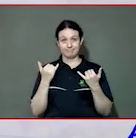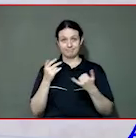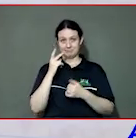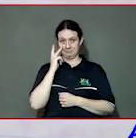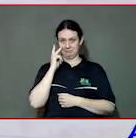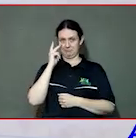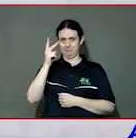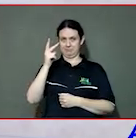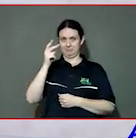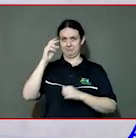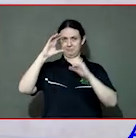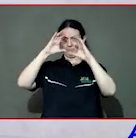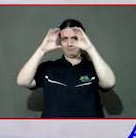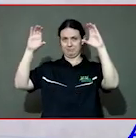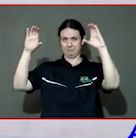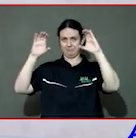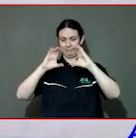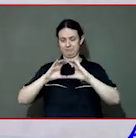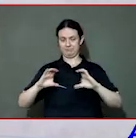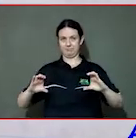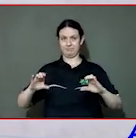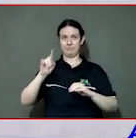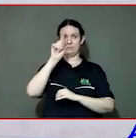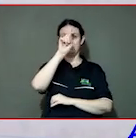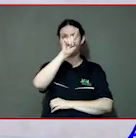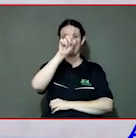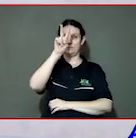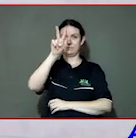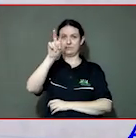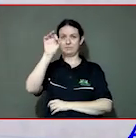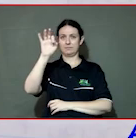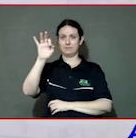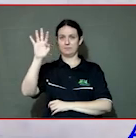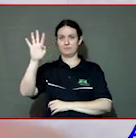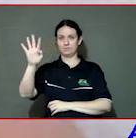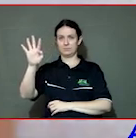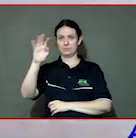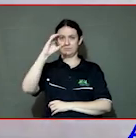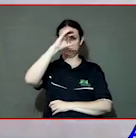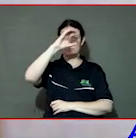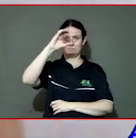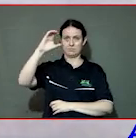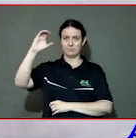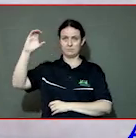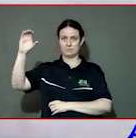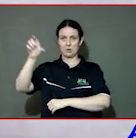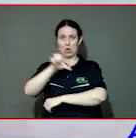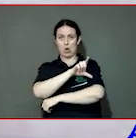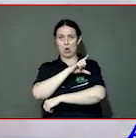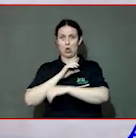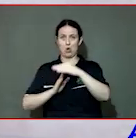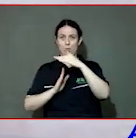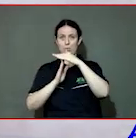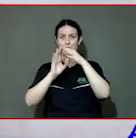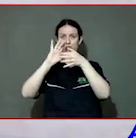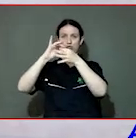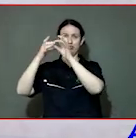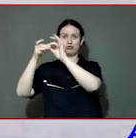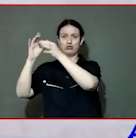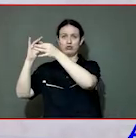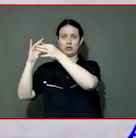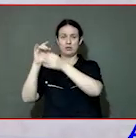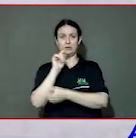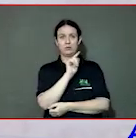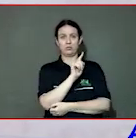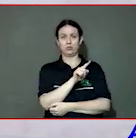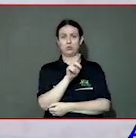see that, you see there's 1, 2, 3, 4 carbons in the longest chain, and this one only has 1,